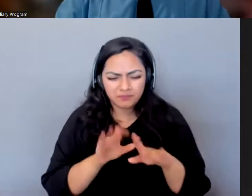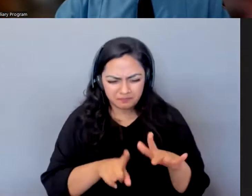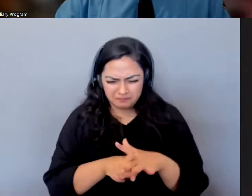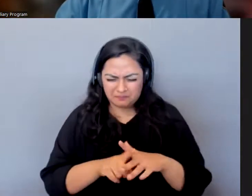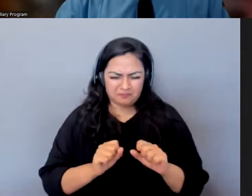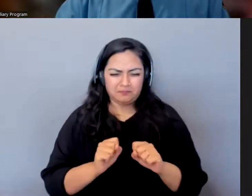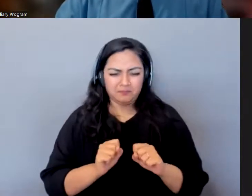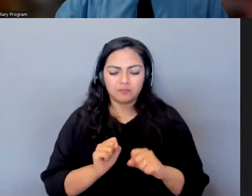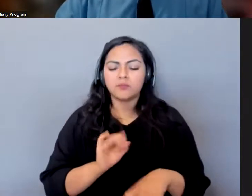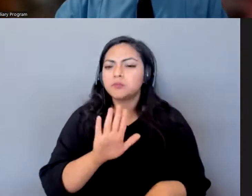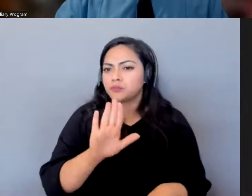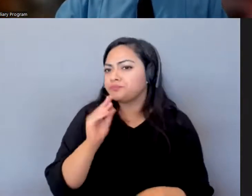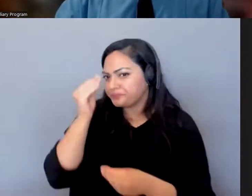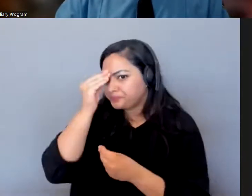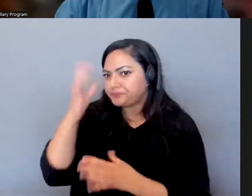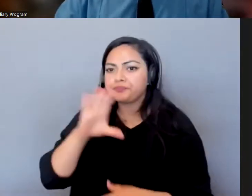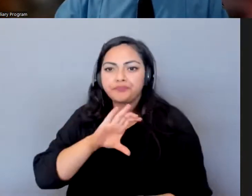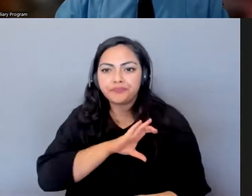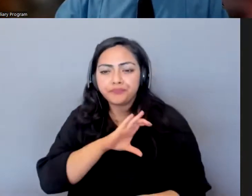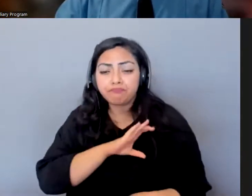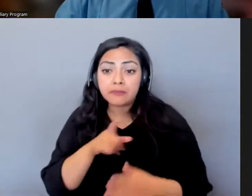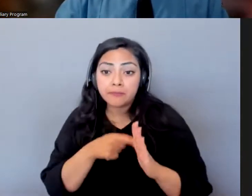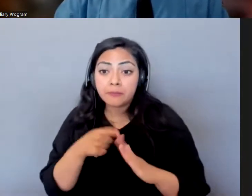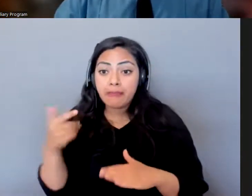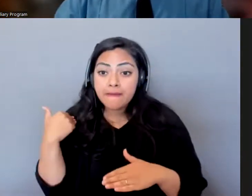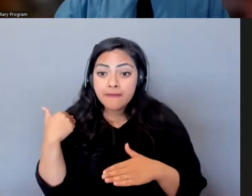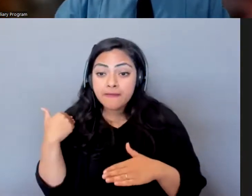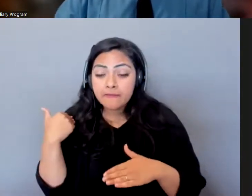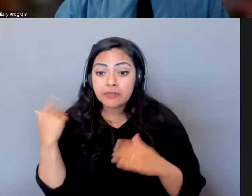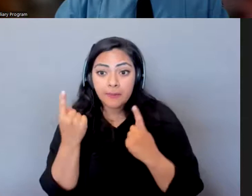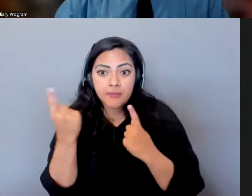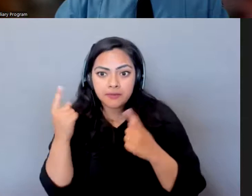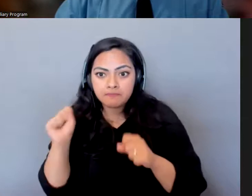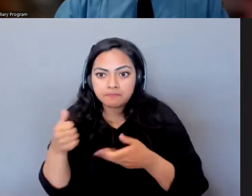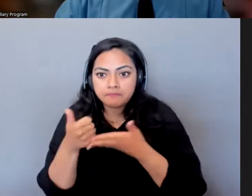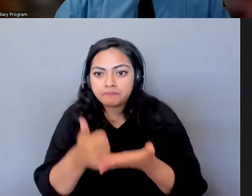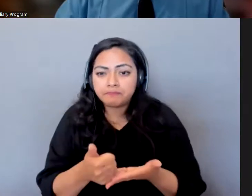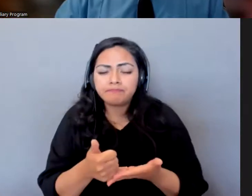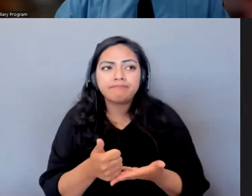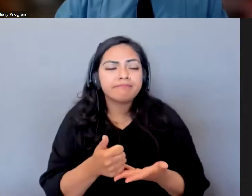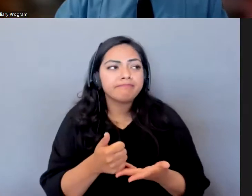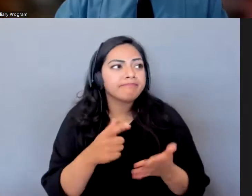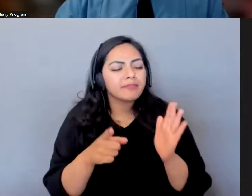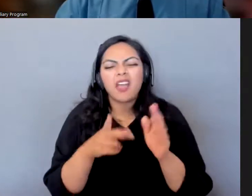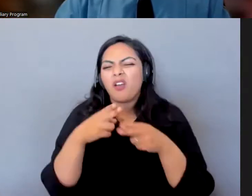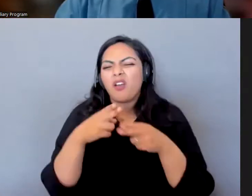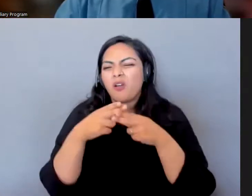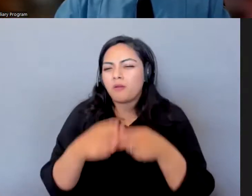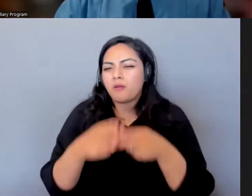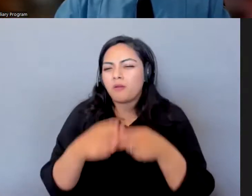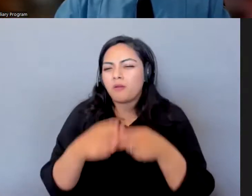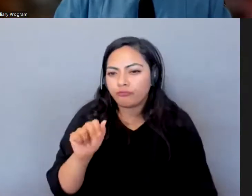have the resources that can help with that. Not in all cases, but if I think of ransomware is what they're calling it. So